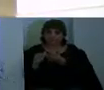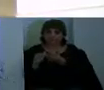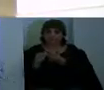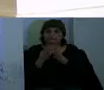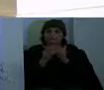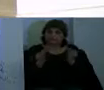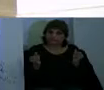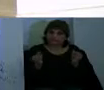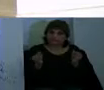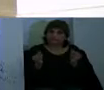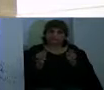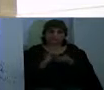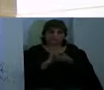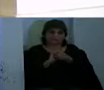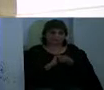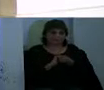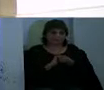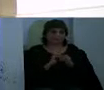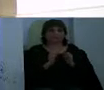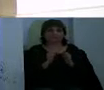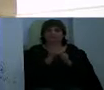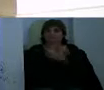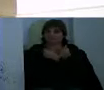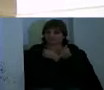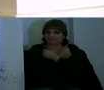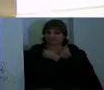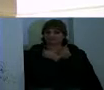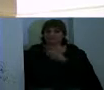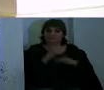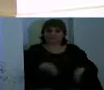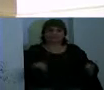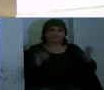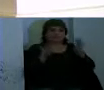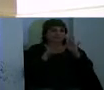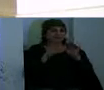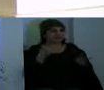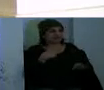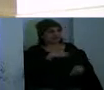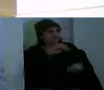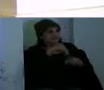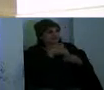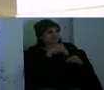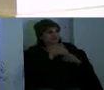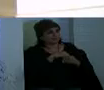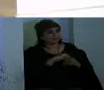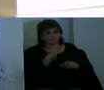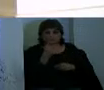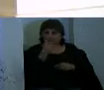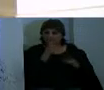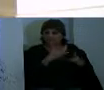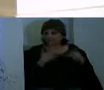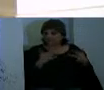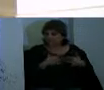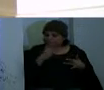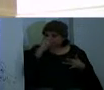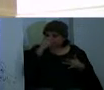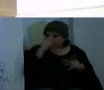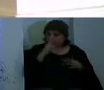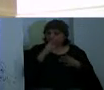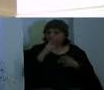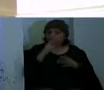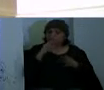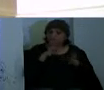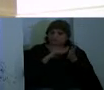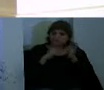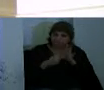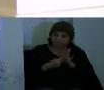love. It's so important that we're in Christ Jesus, that we're one in heart and mind and purpose. And when